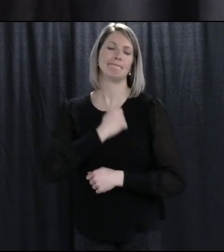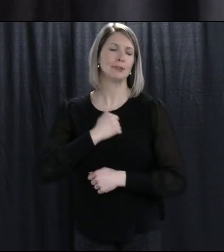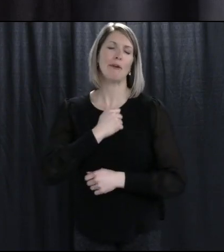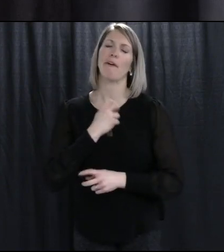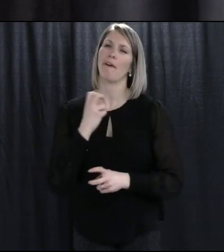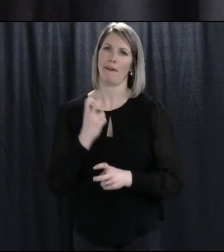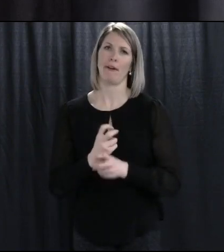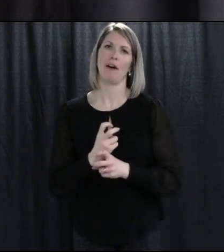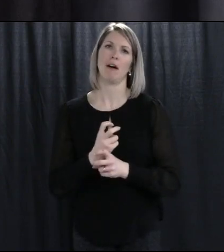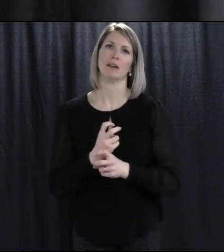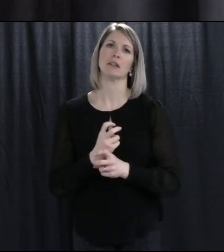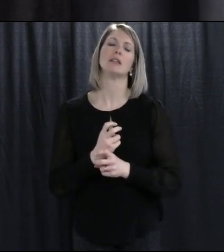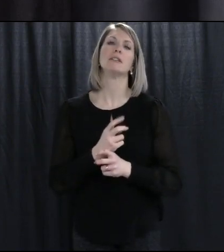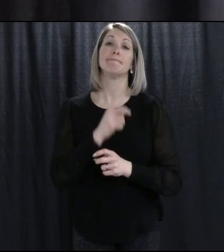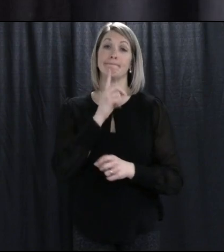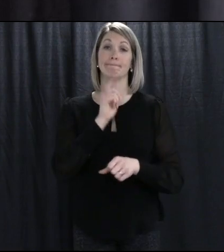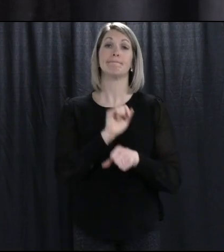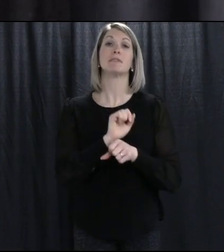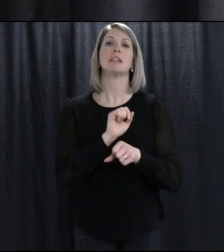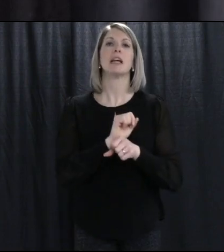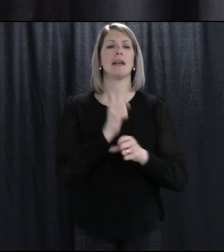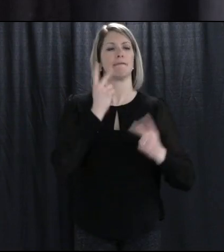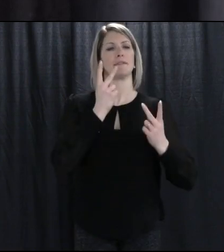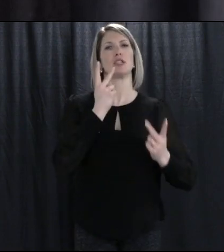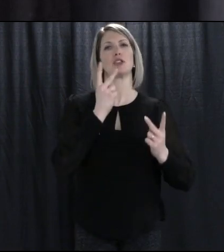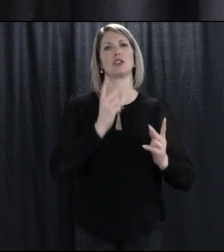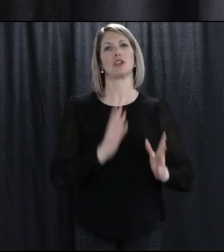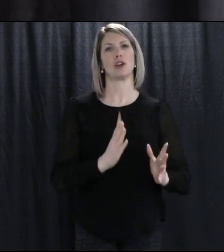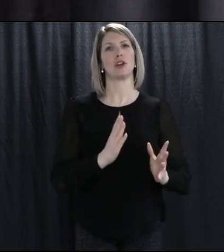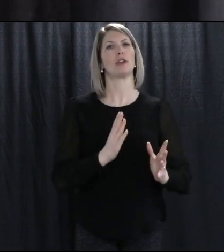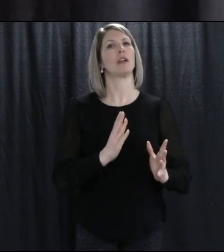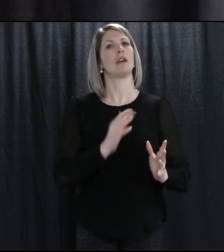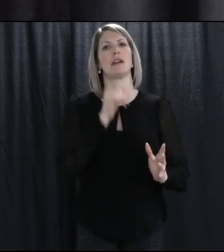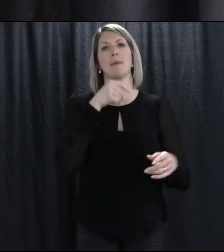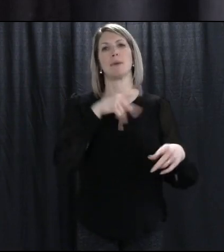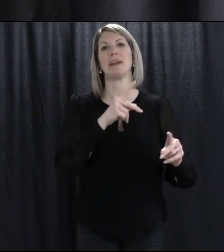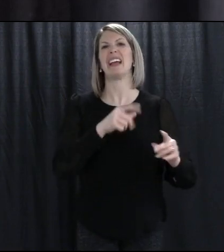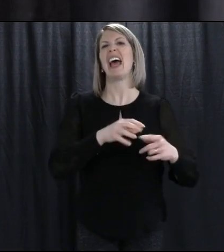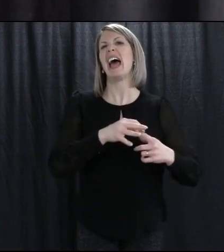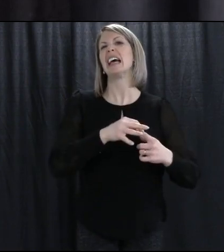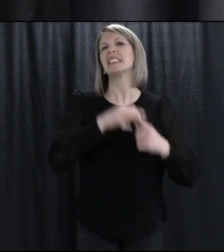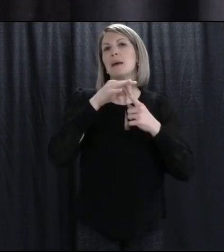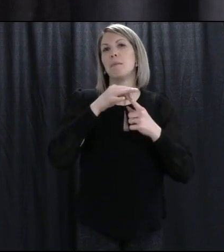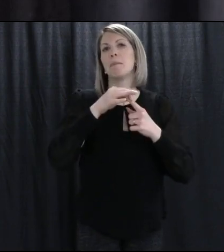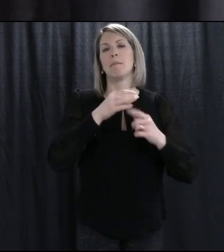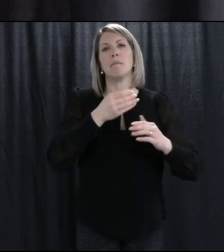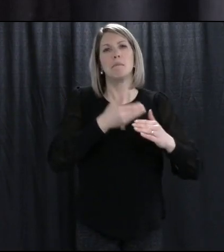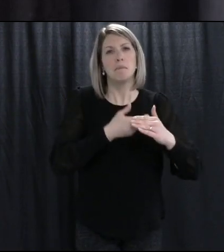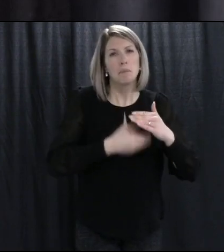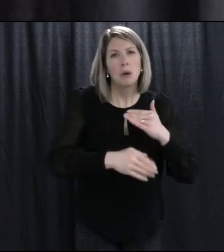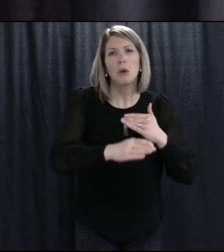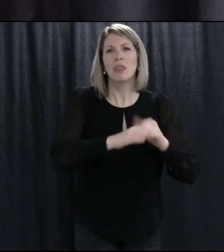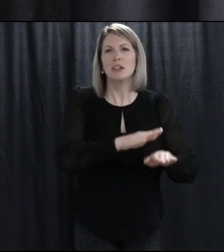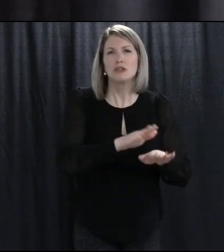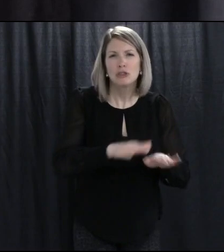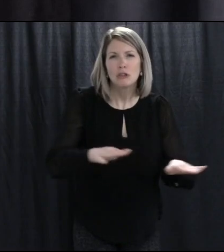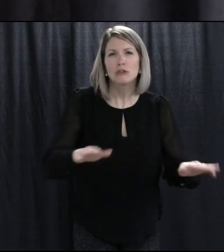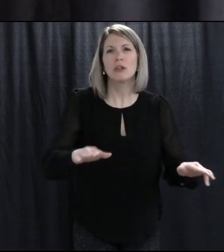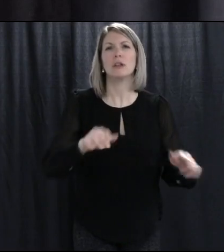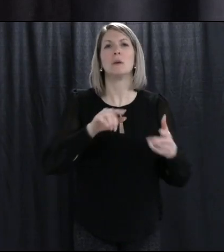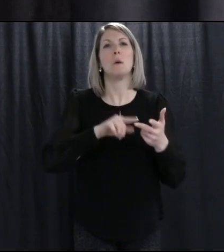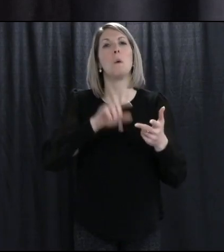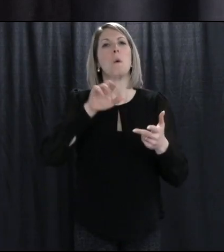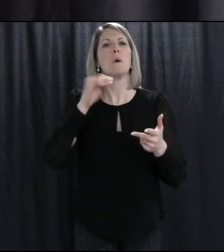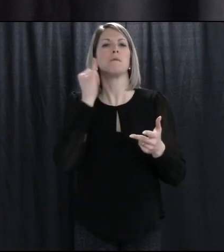facilities have restricted visiting to obstetric, to end-of-life issues, and to children who are